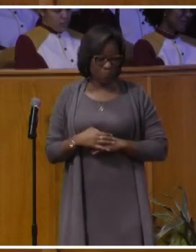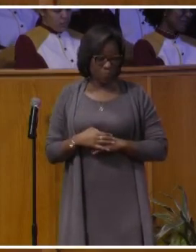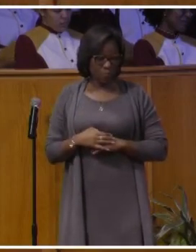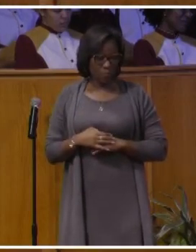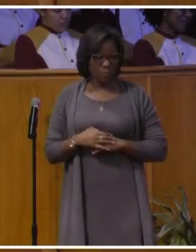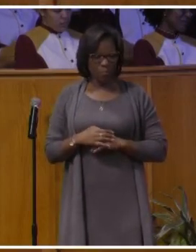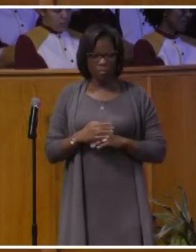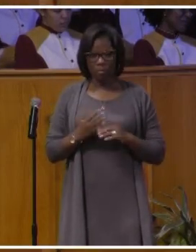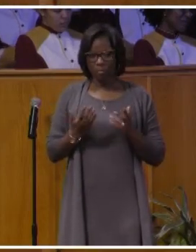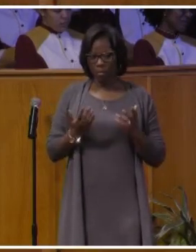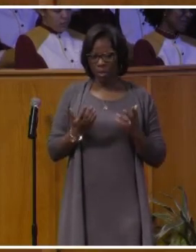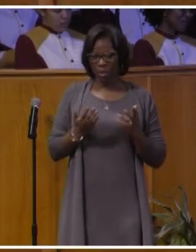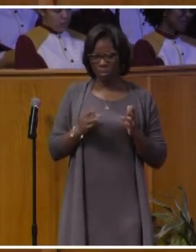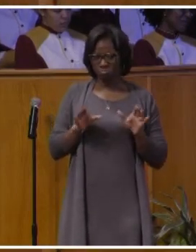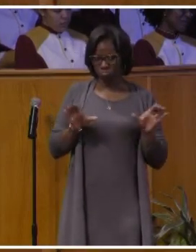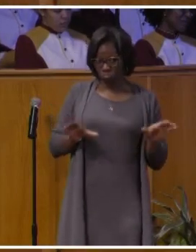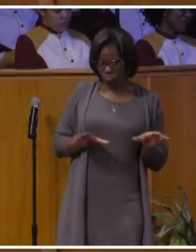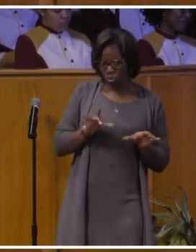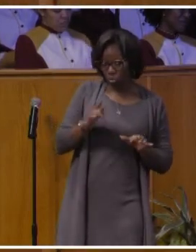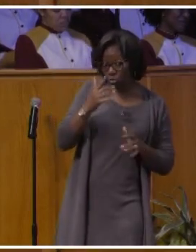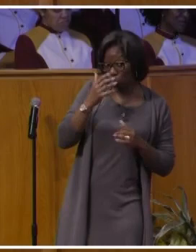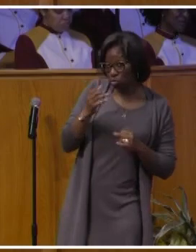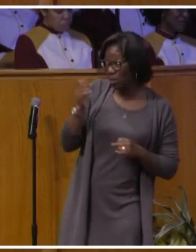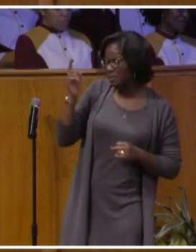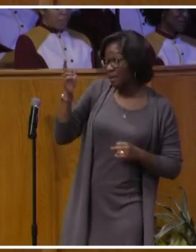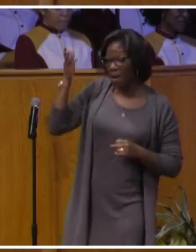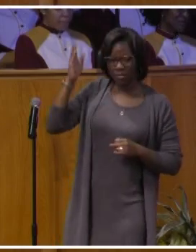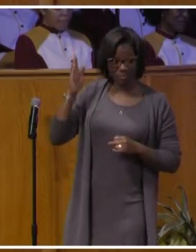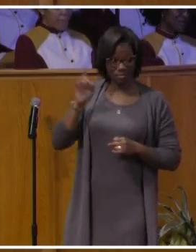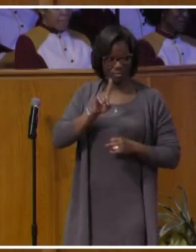Do you trust God?